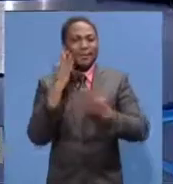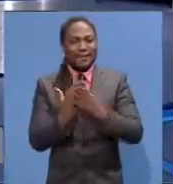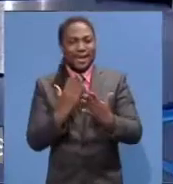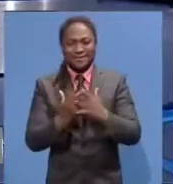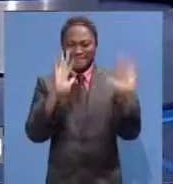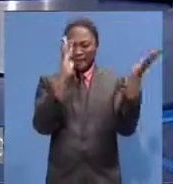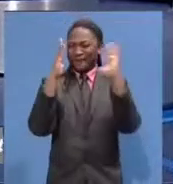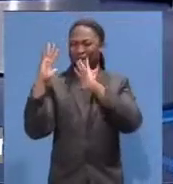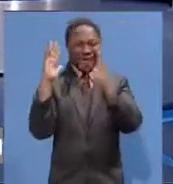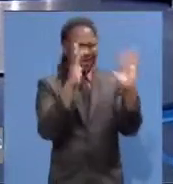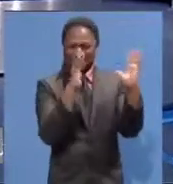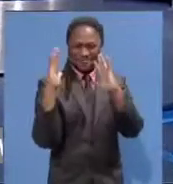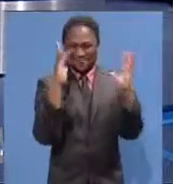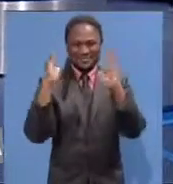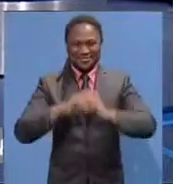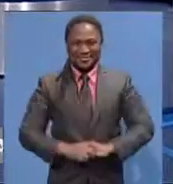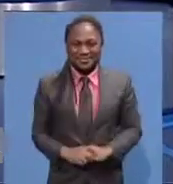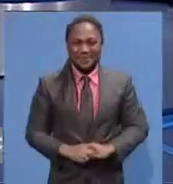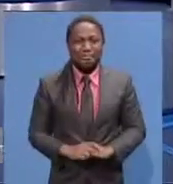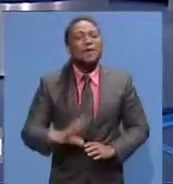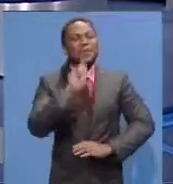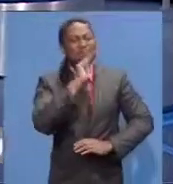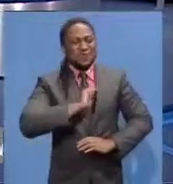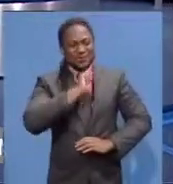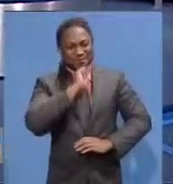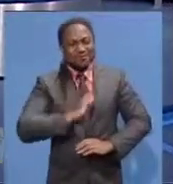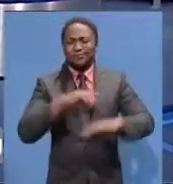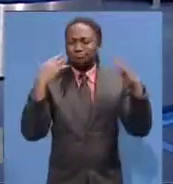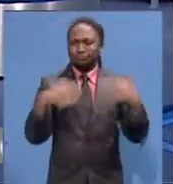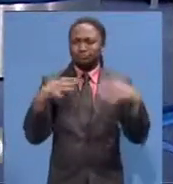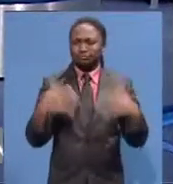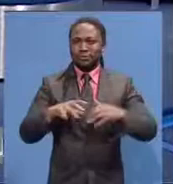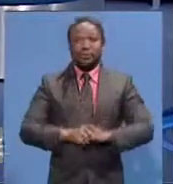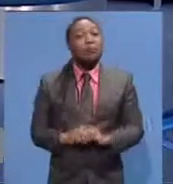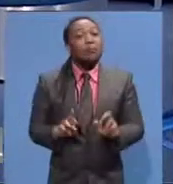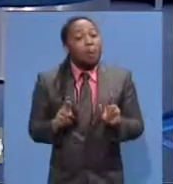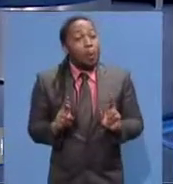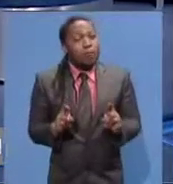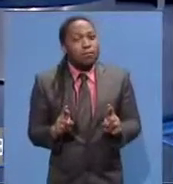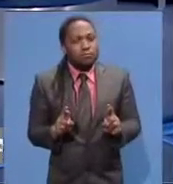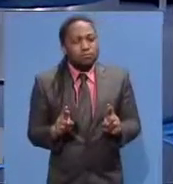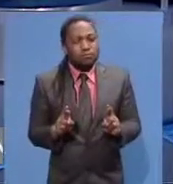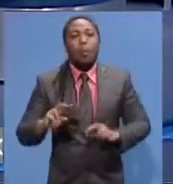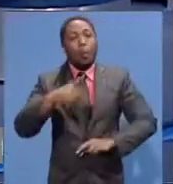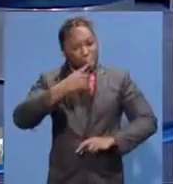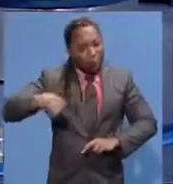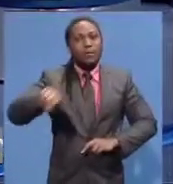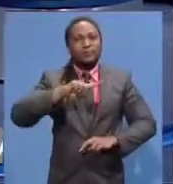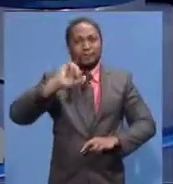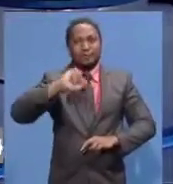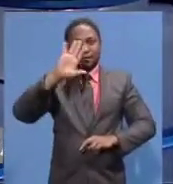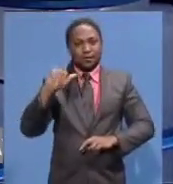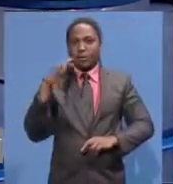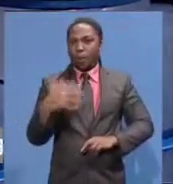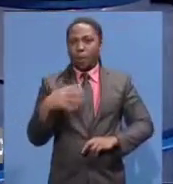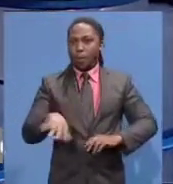Wow, wow. Truly, truly amazing. And Can't thank you truly enough for hope that. Wow, that's amazing. And you made it up. I know, you made it On